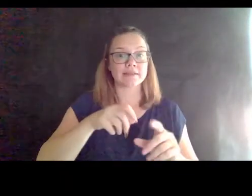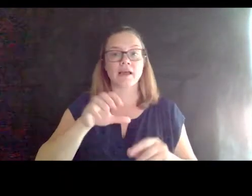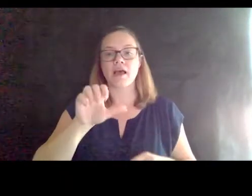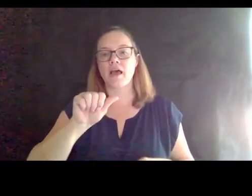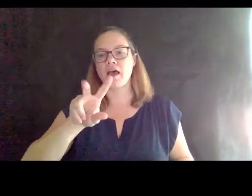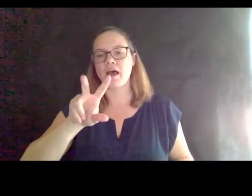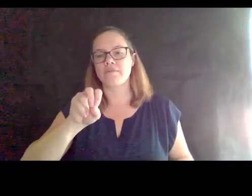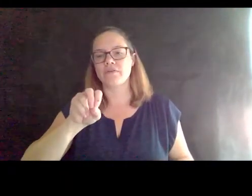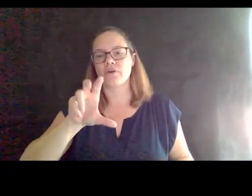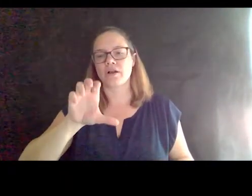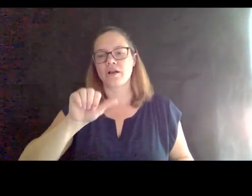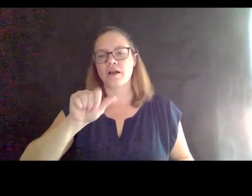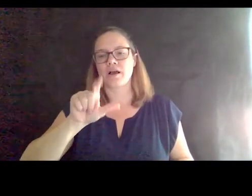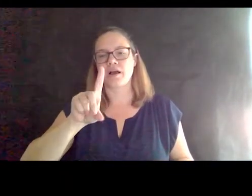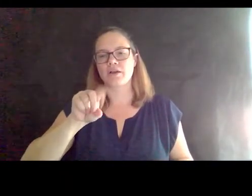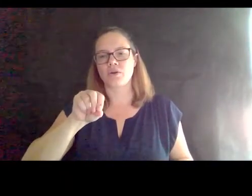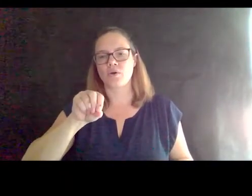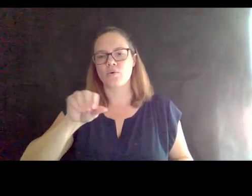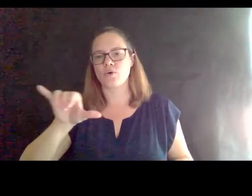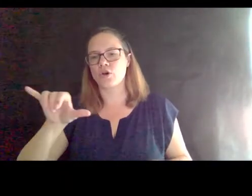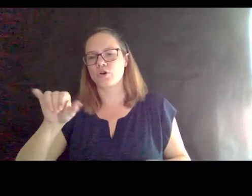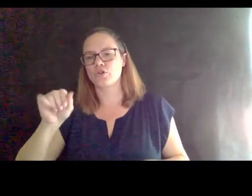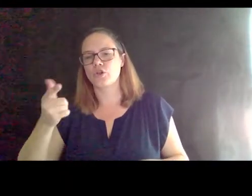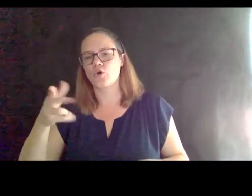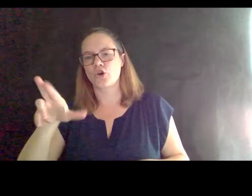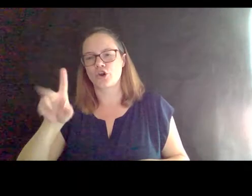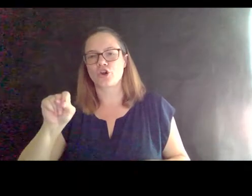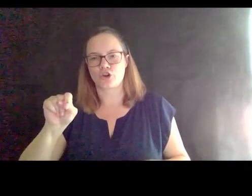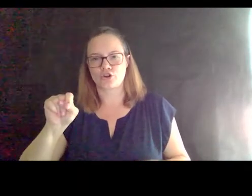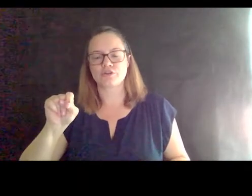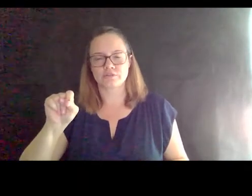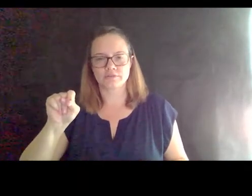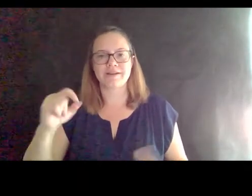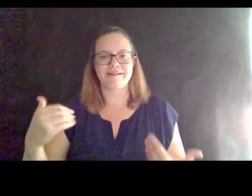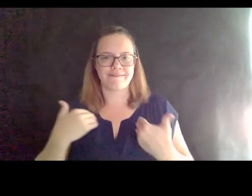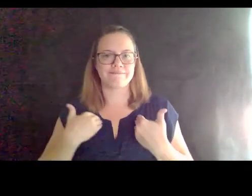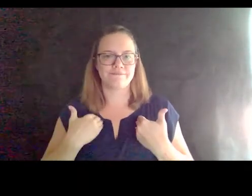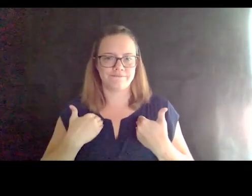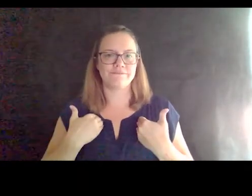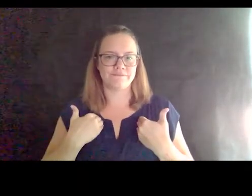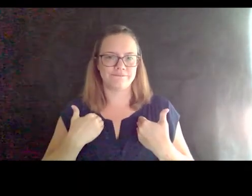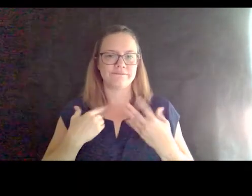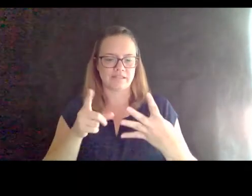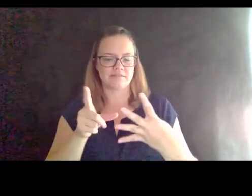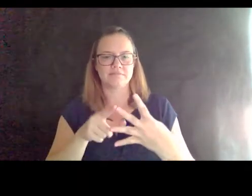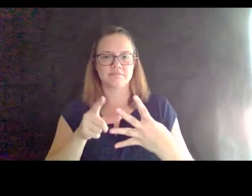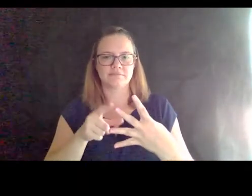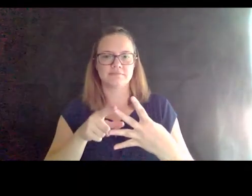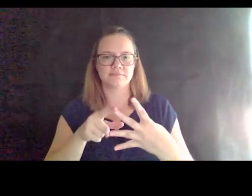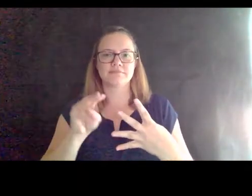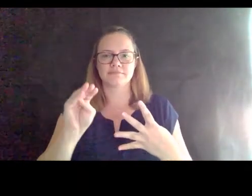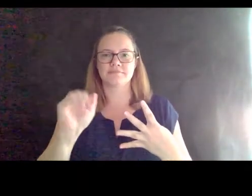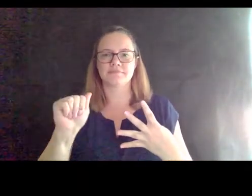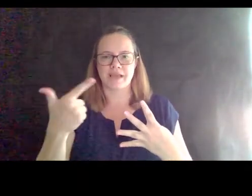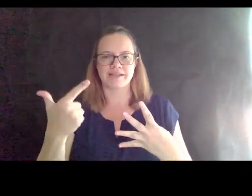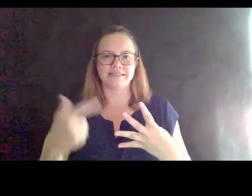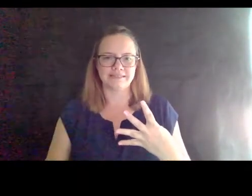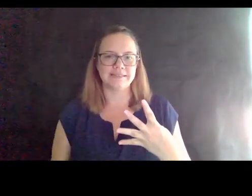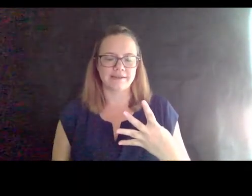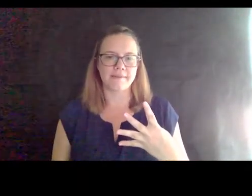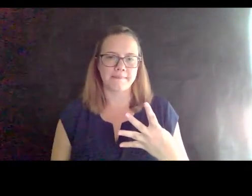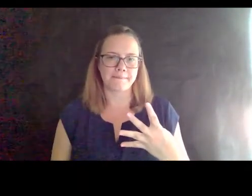Those are going to be some foods that seem to come up a little bit more often that have, you know,